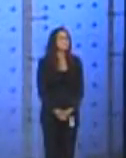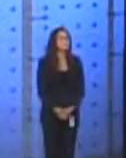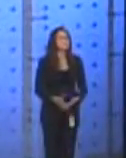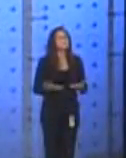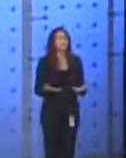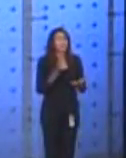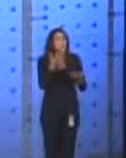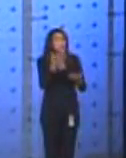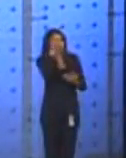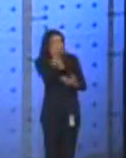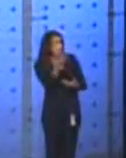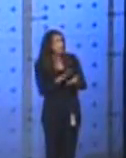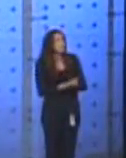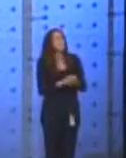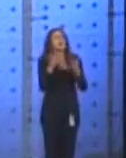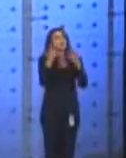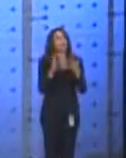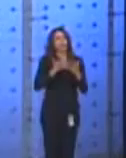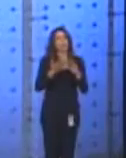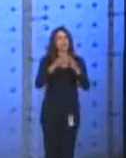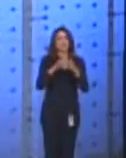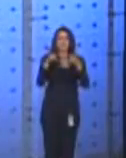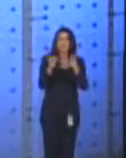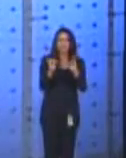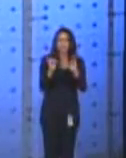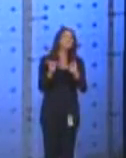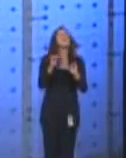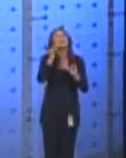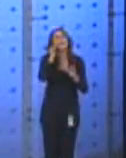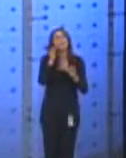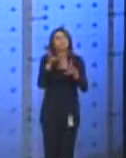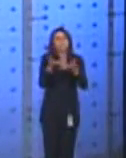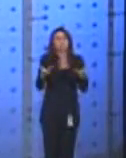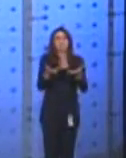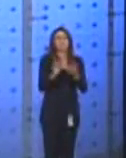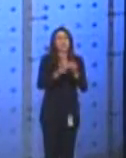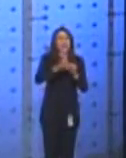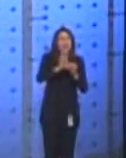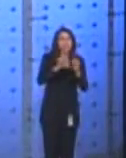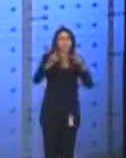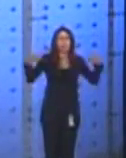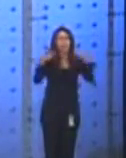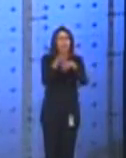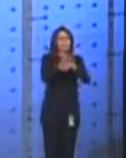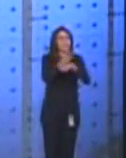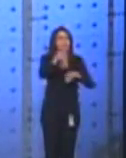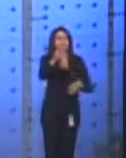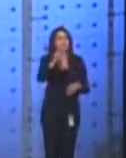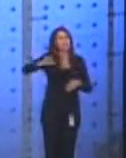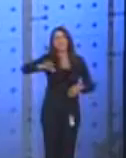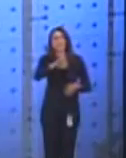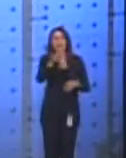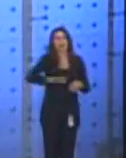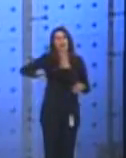And while that's good news, unfortunately our city is still home to some of the highest and most complicated business tax of any of the 88